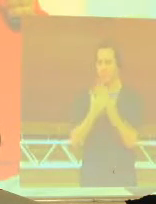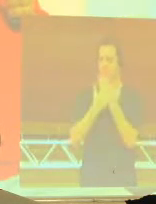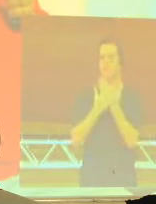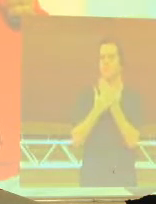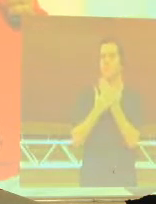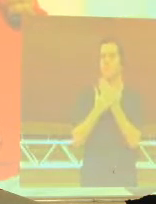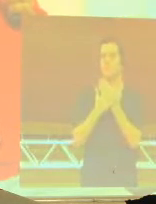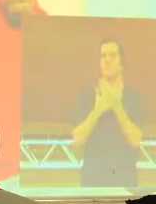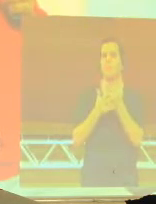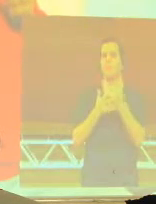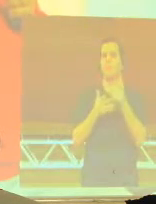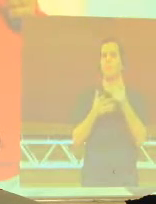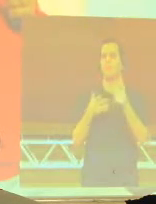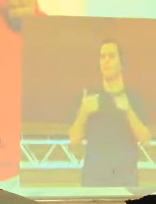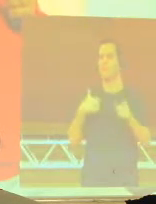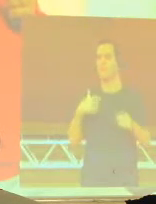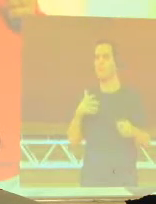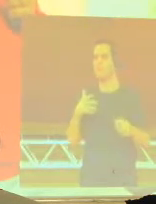said